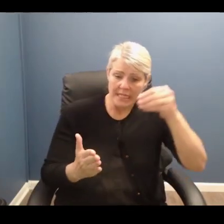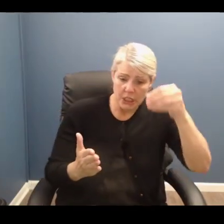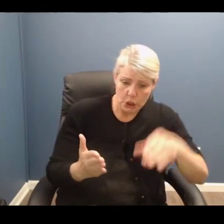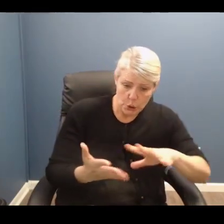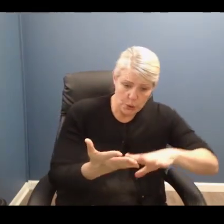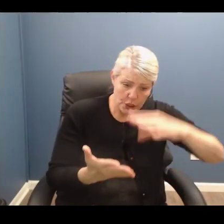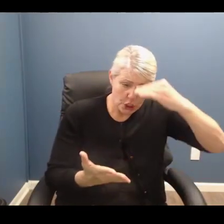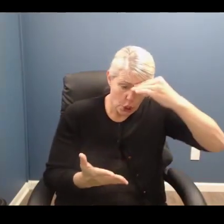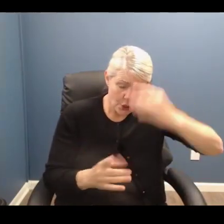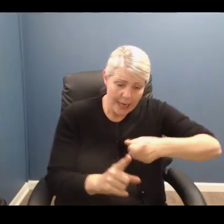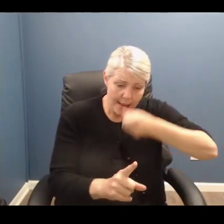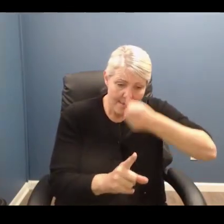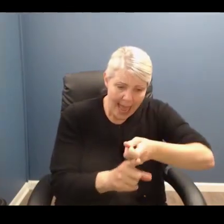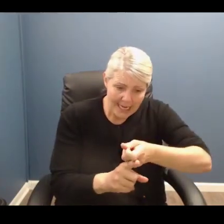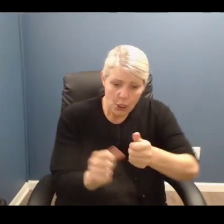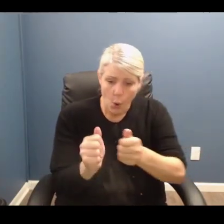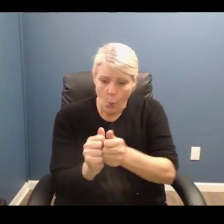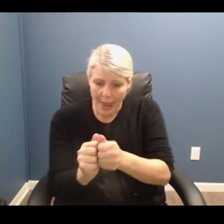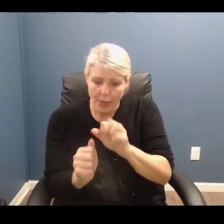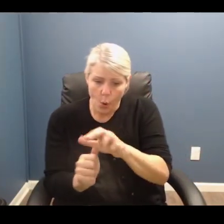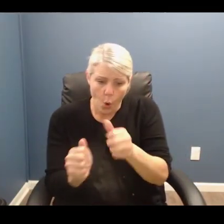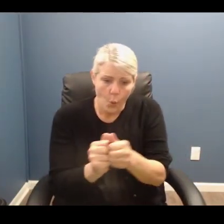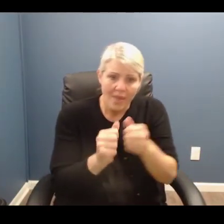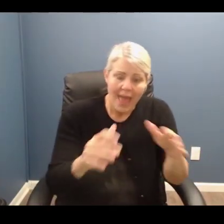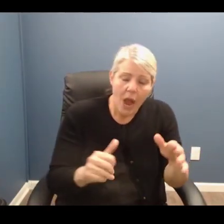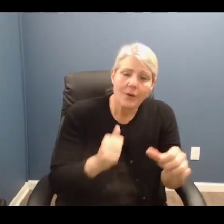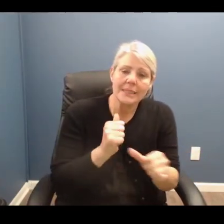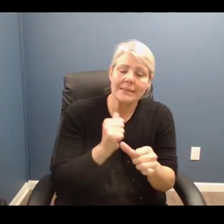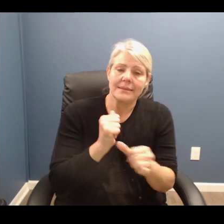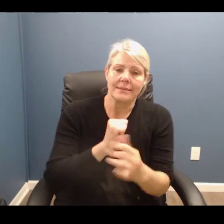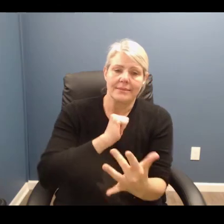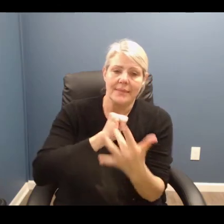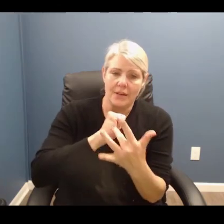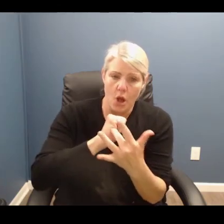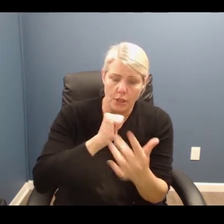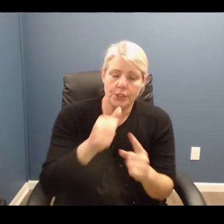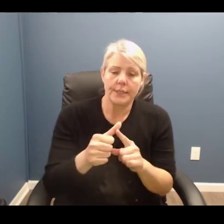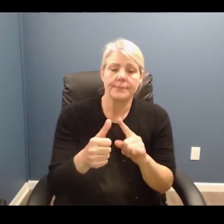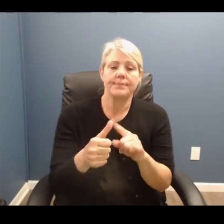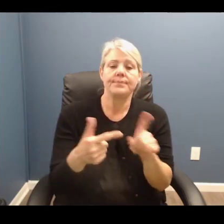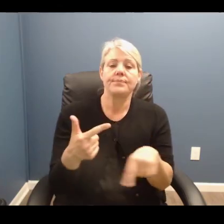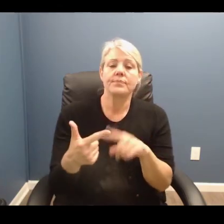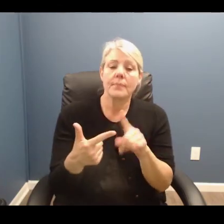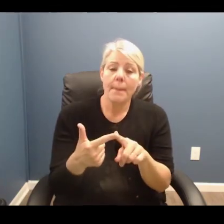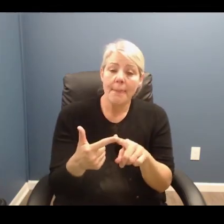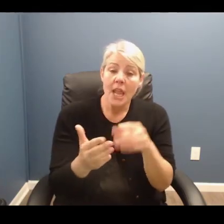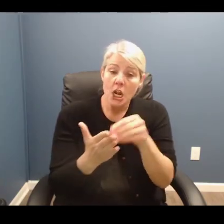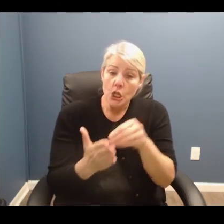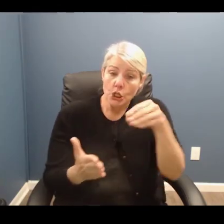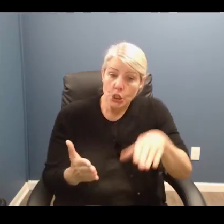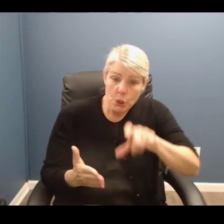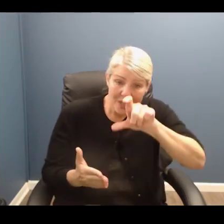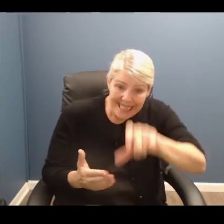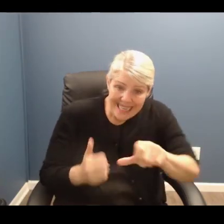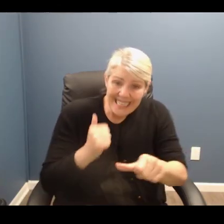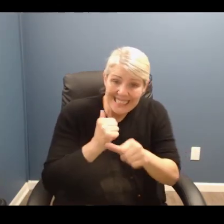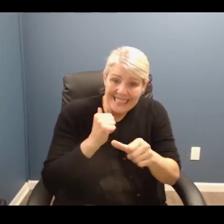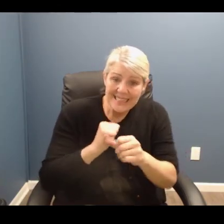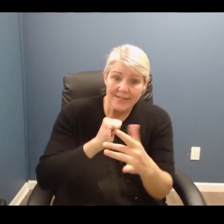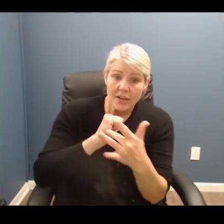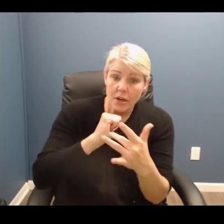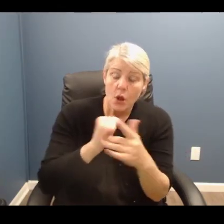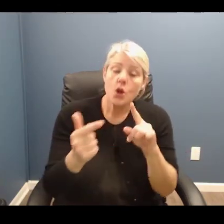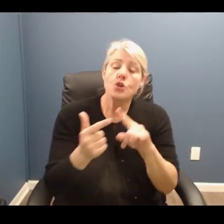and without the device or service and should be noted in the present levels. Does the student need AT